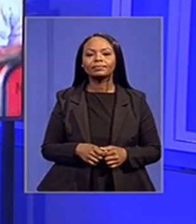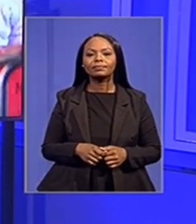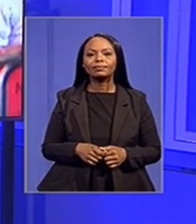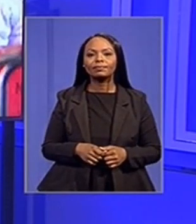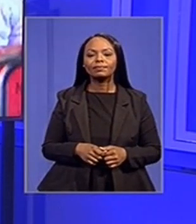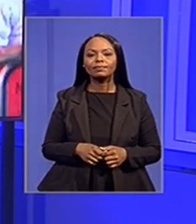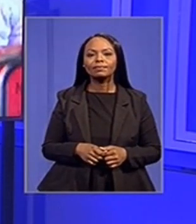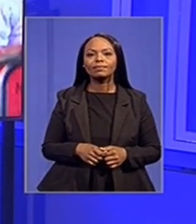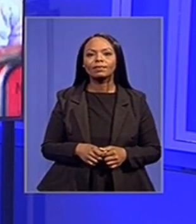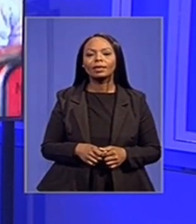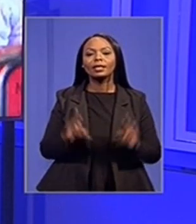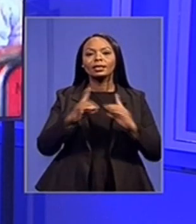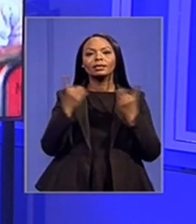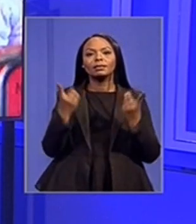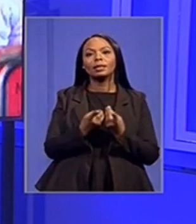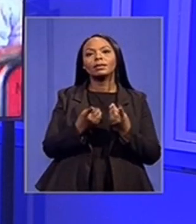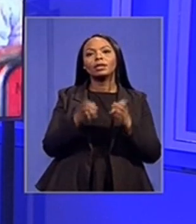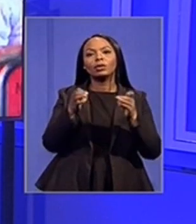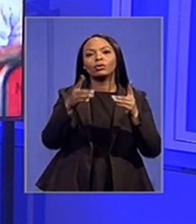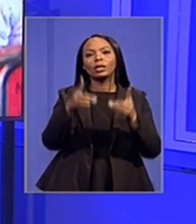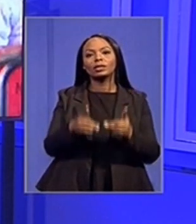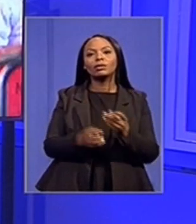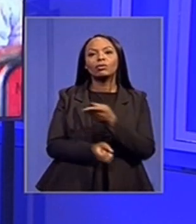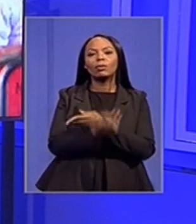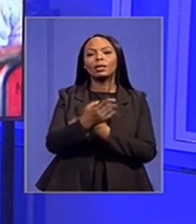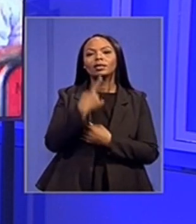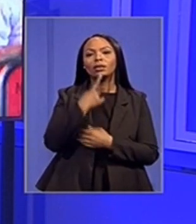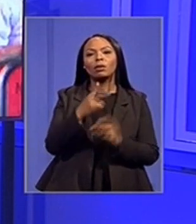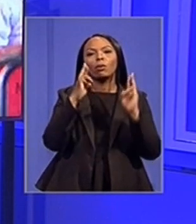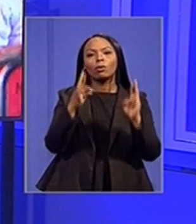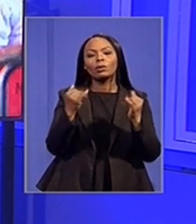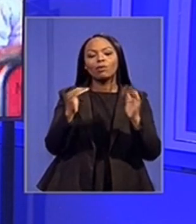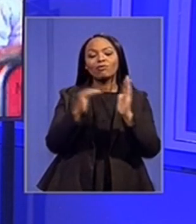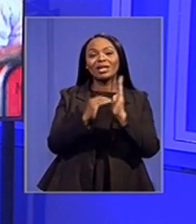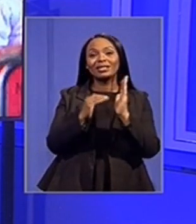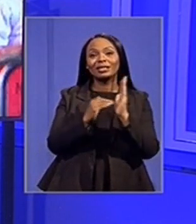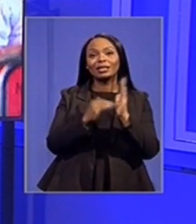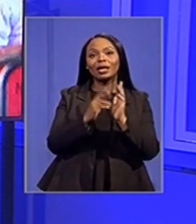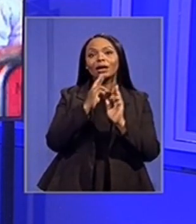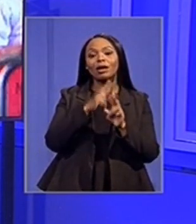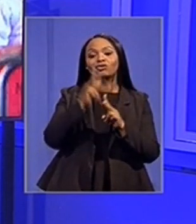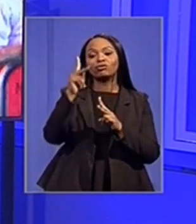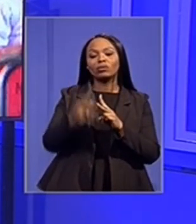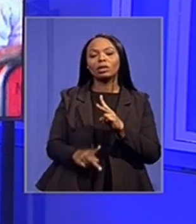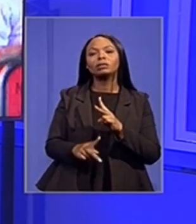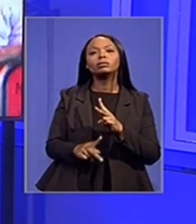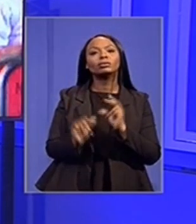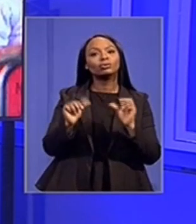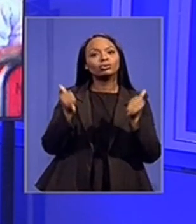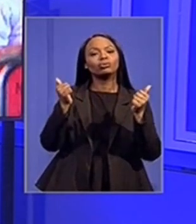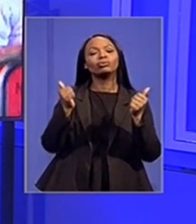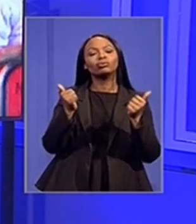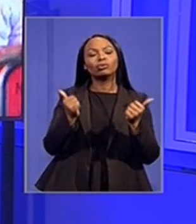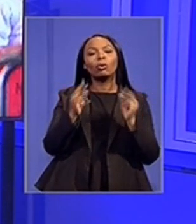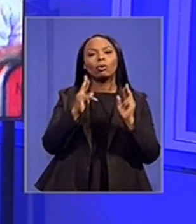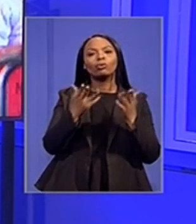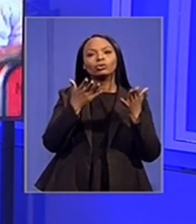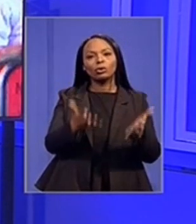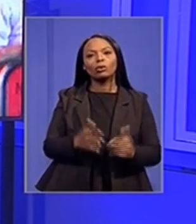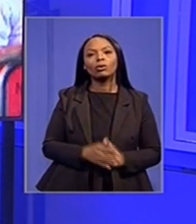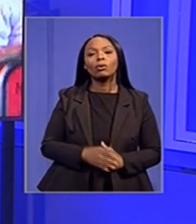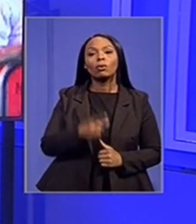Lefapha la Thuto Mpumalanga le na le tshepo e matla ya hore barutwana ba matriki provinceng ena ba sebeditse hantle dihlahlobong tsa bona. Tebello ke